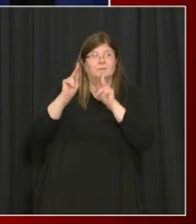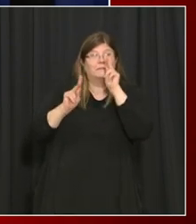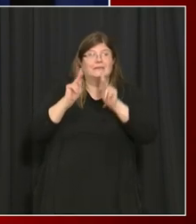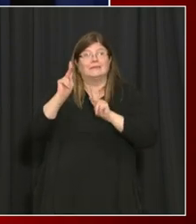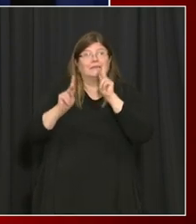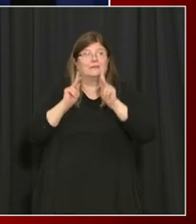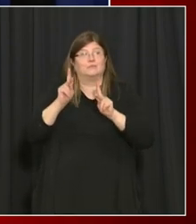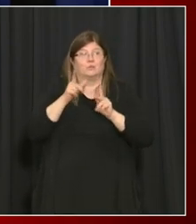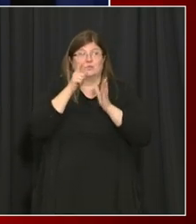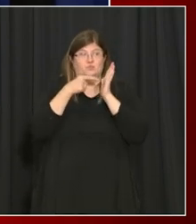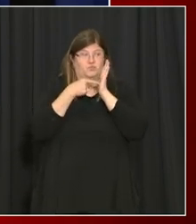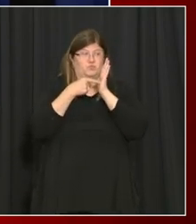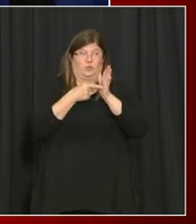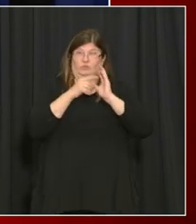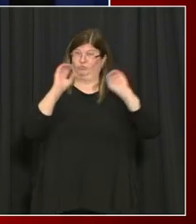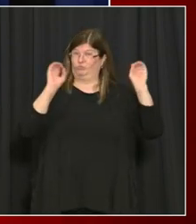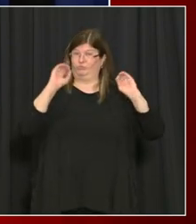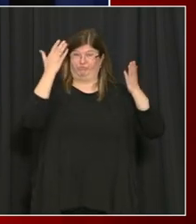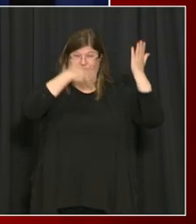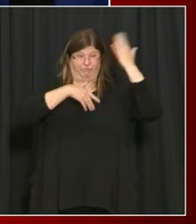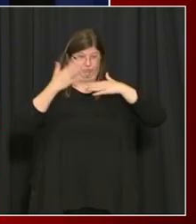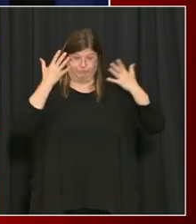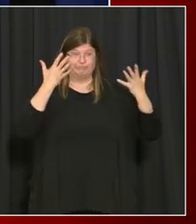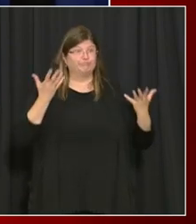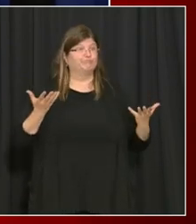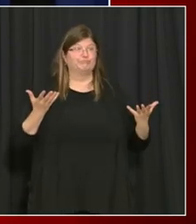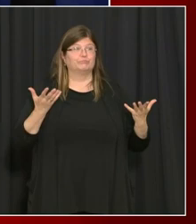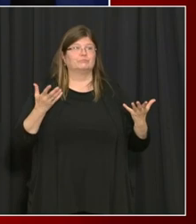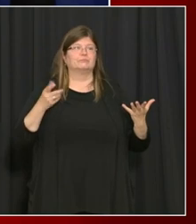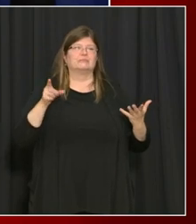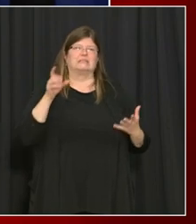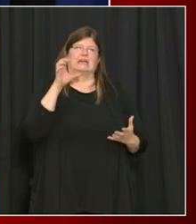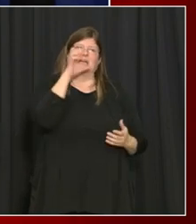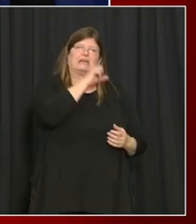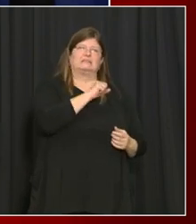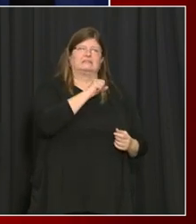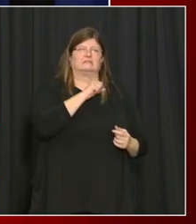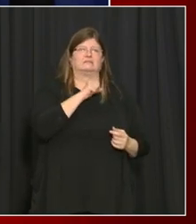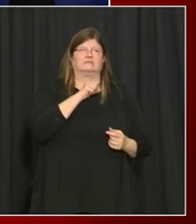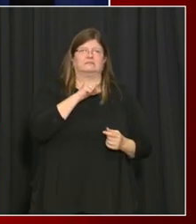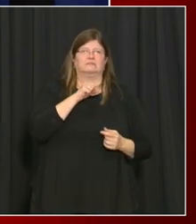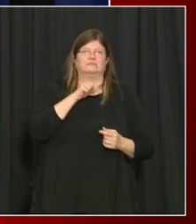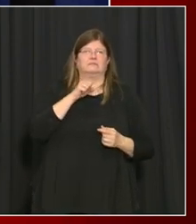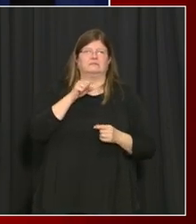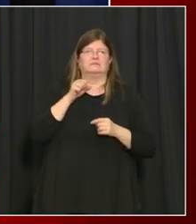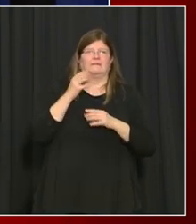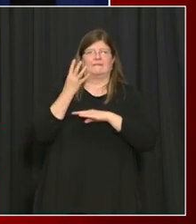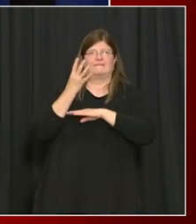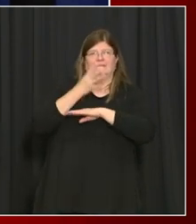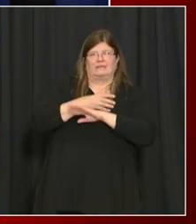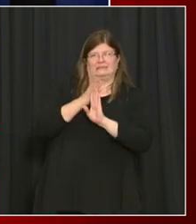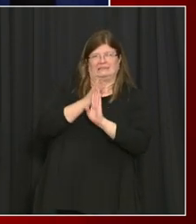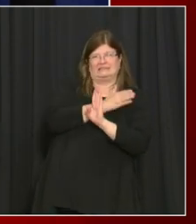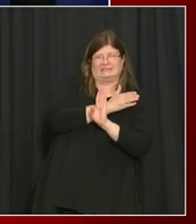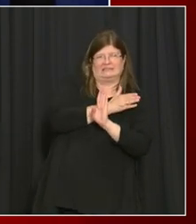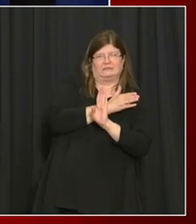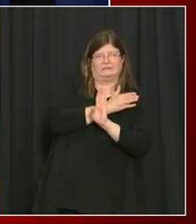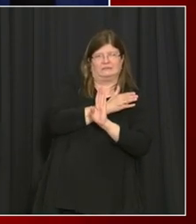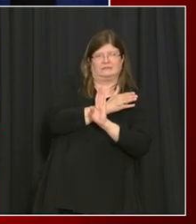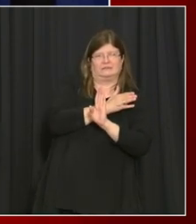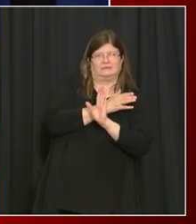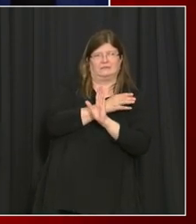asymptomatic, we give them an estimated infectious date, which is 4 days from their symptom